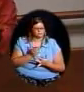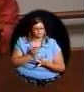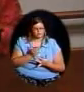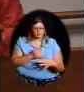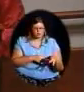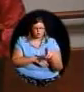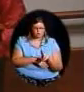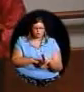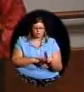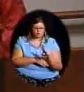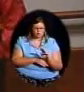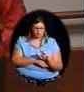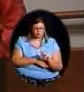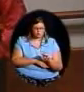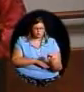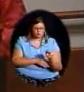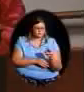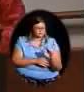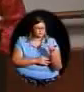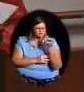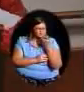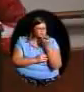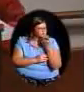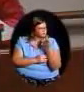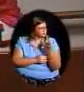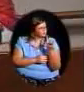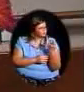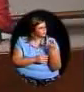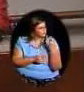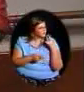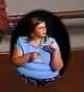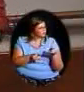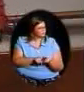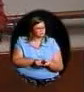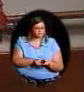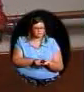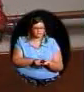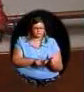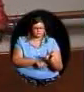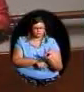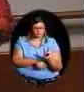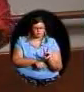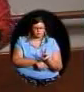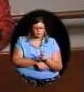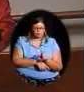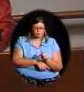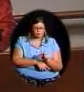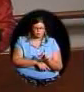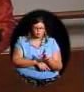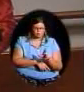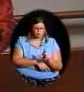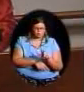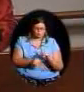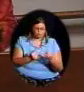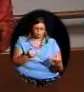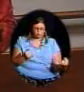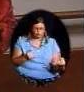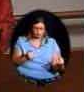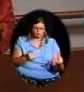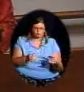University of Missouri Kansas City School of Dentistry agreement, water line easements, action to set a